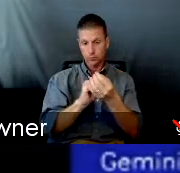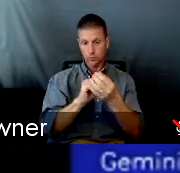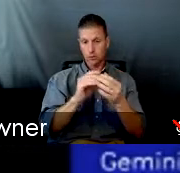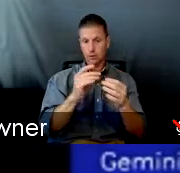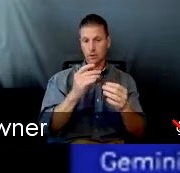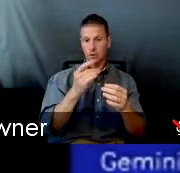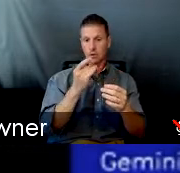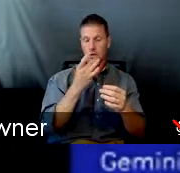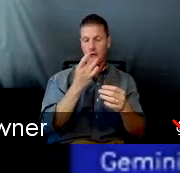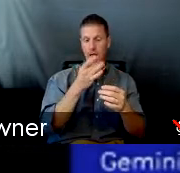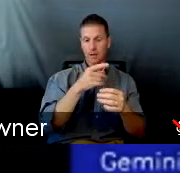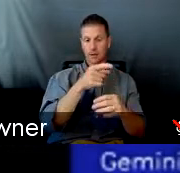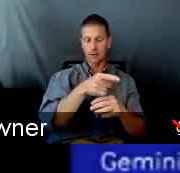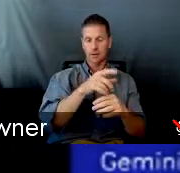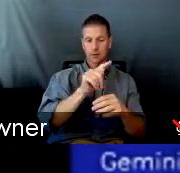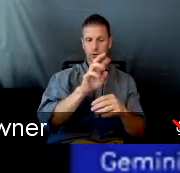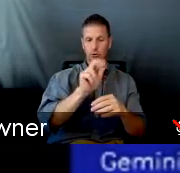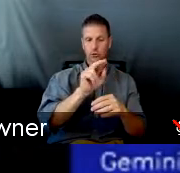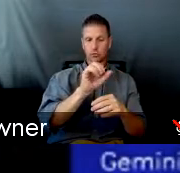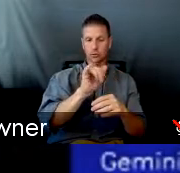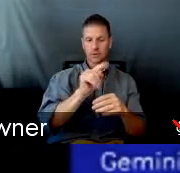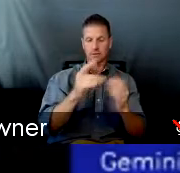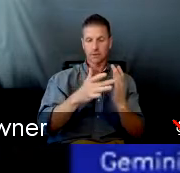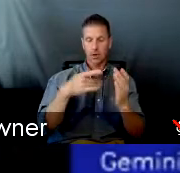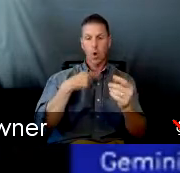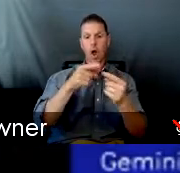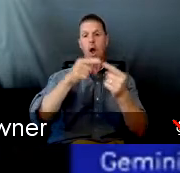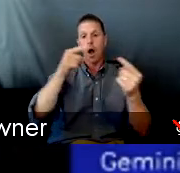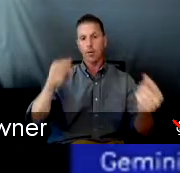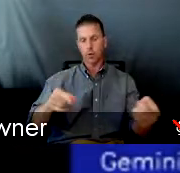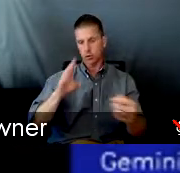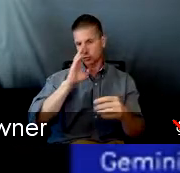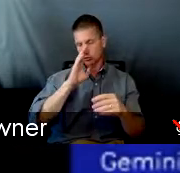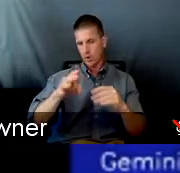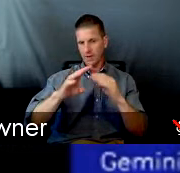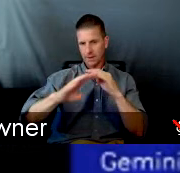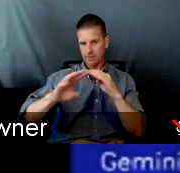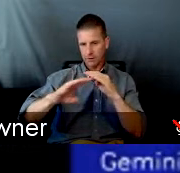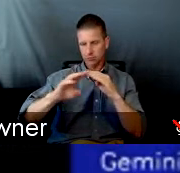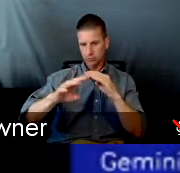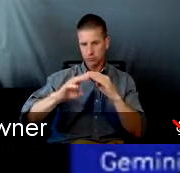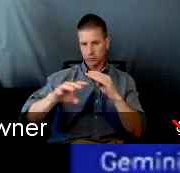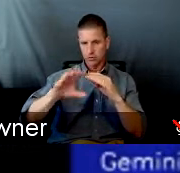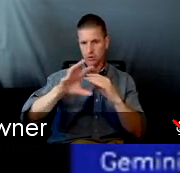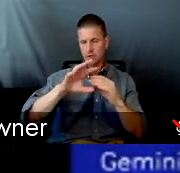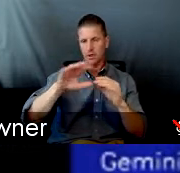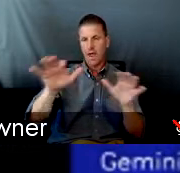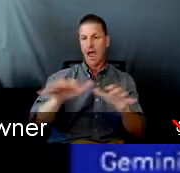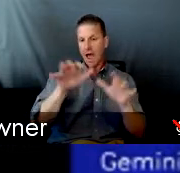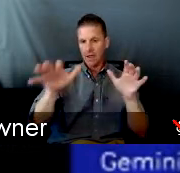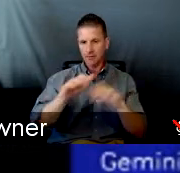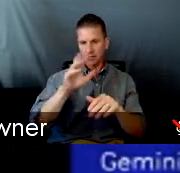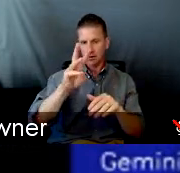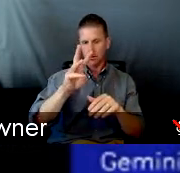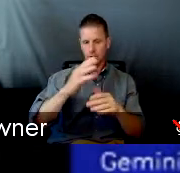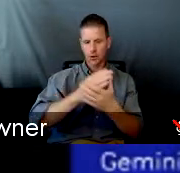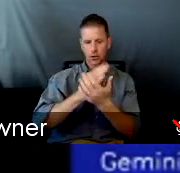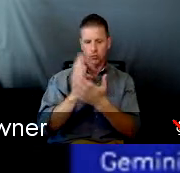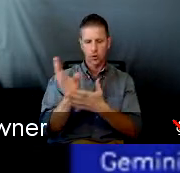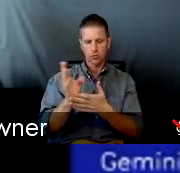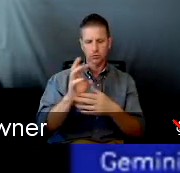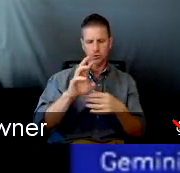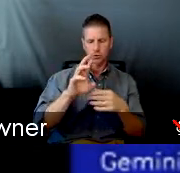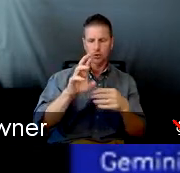technique, this does the opposite, where we get the direct emission at different wavelengths across a wavelength range to look